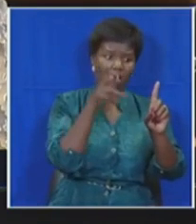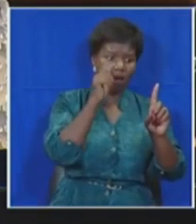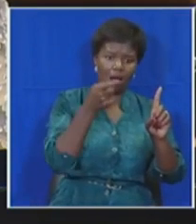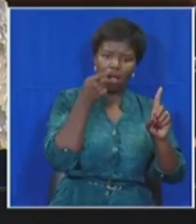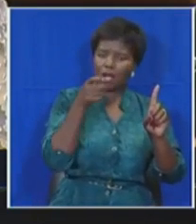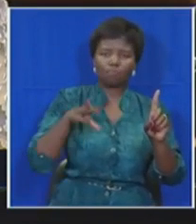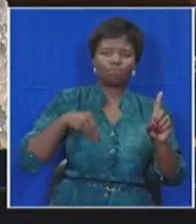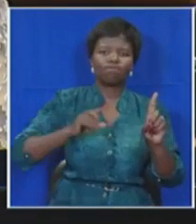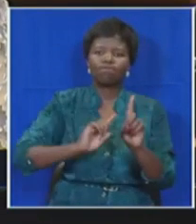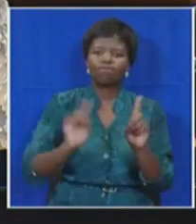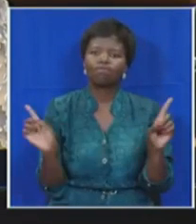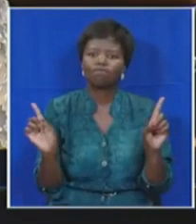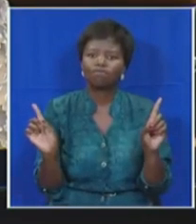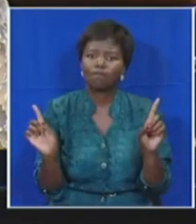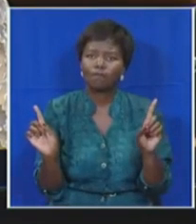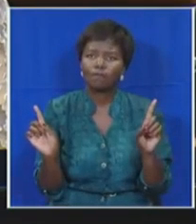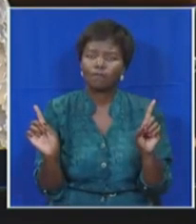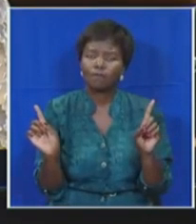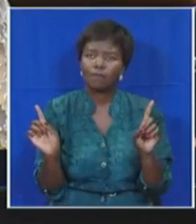a